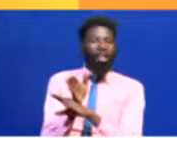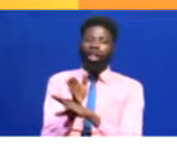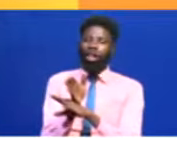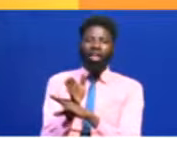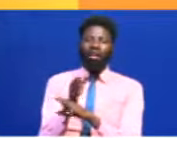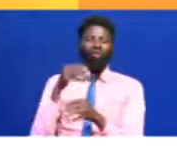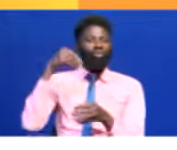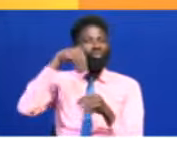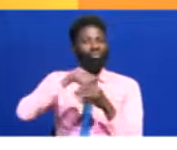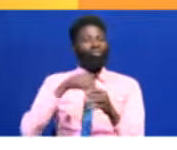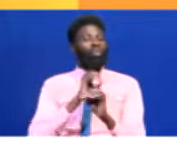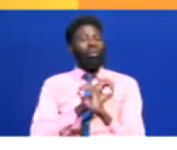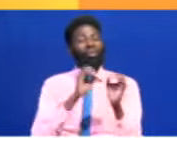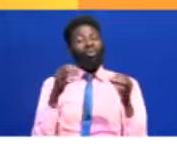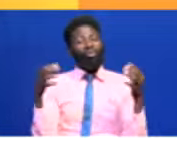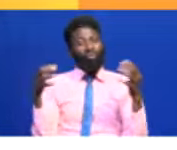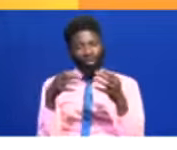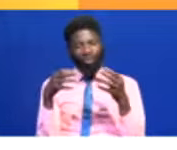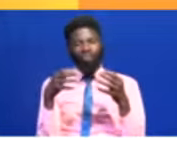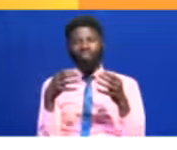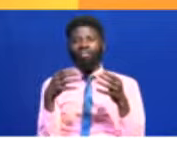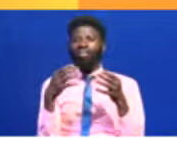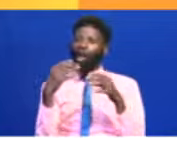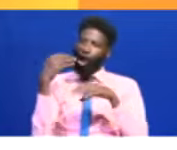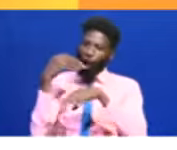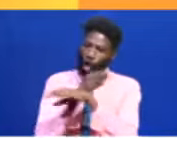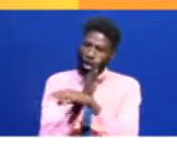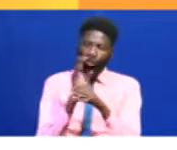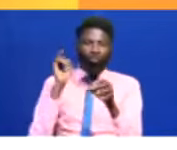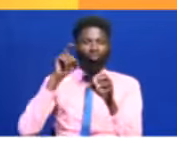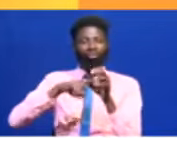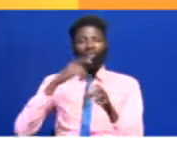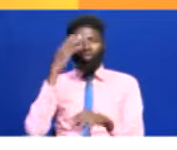the process was, had hinges.